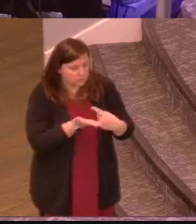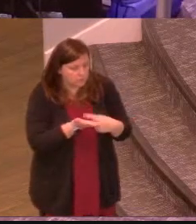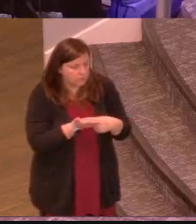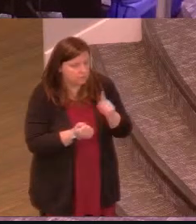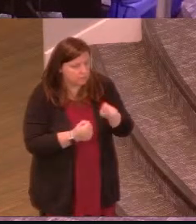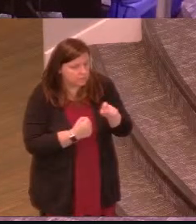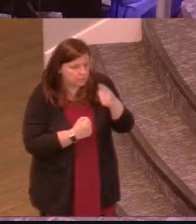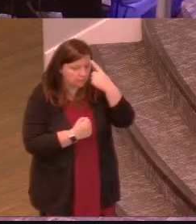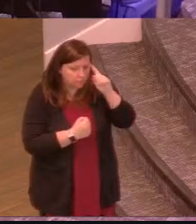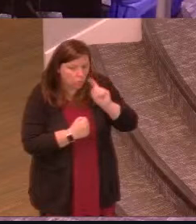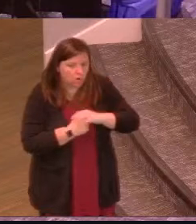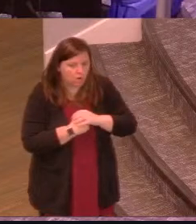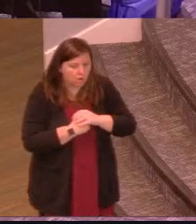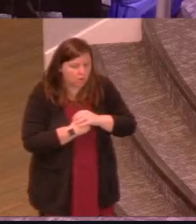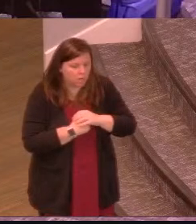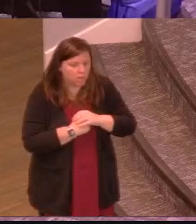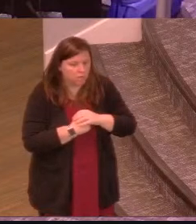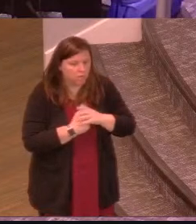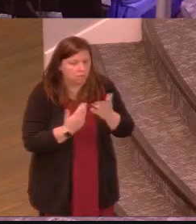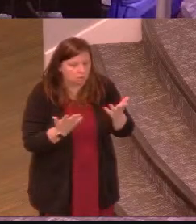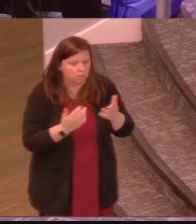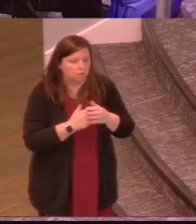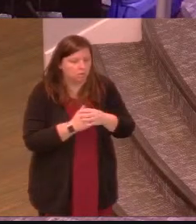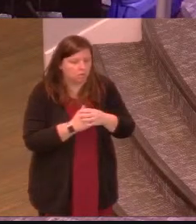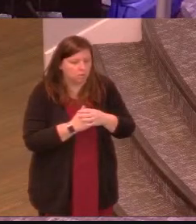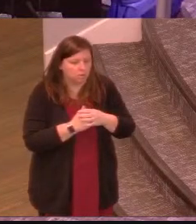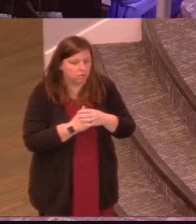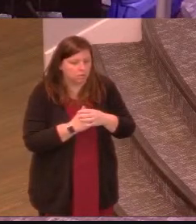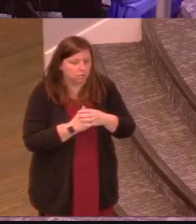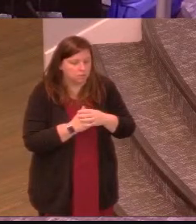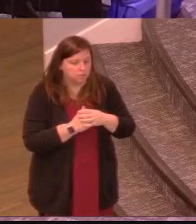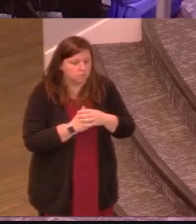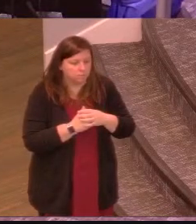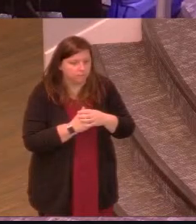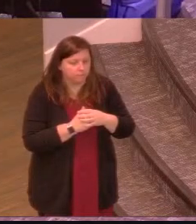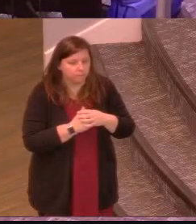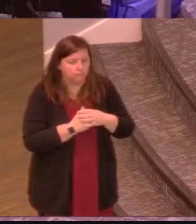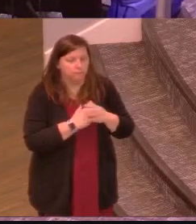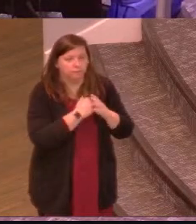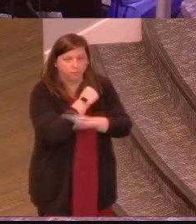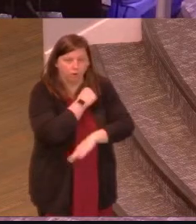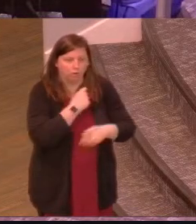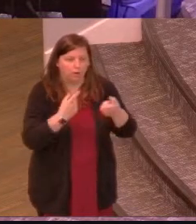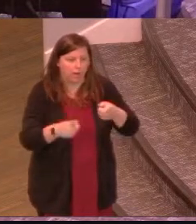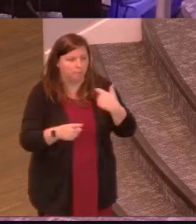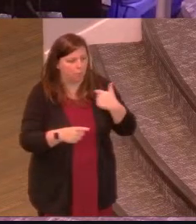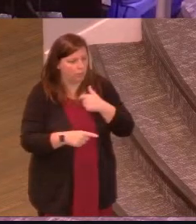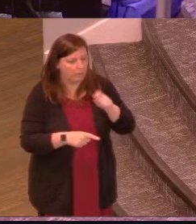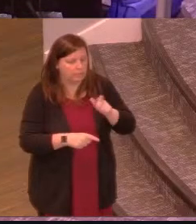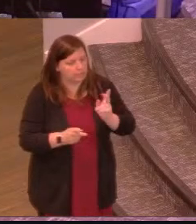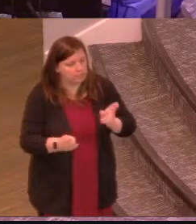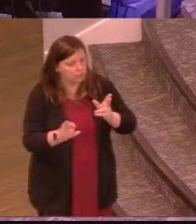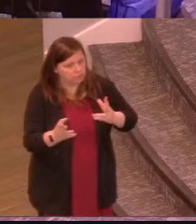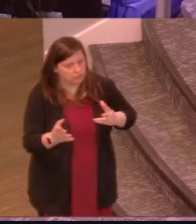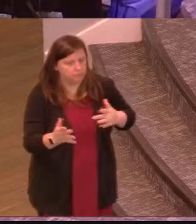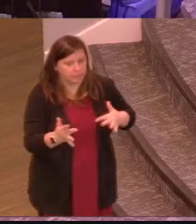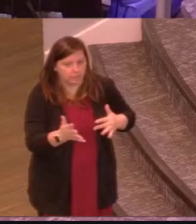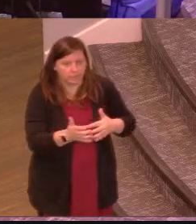you know, playing catch up in the fall, and I